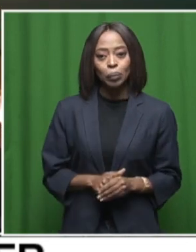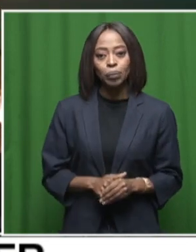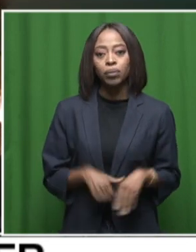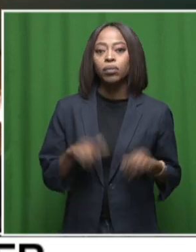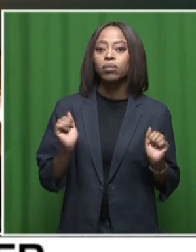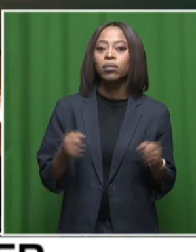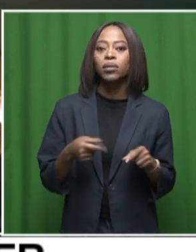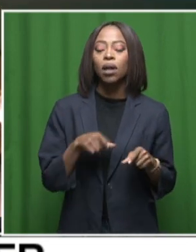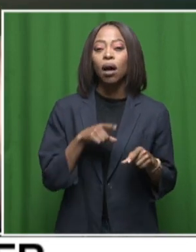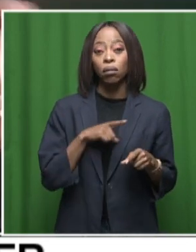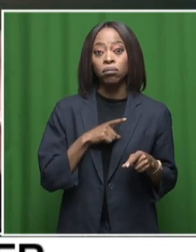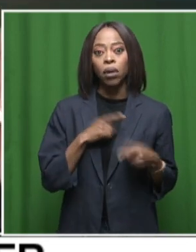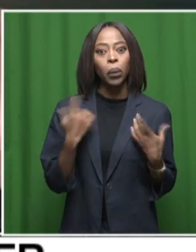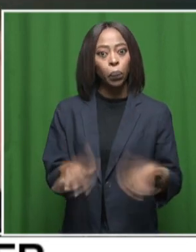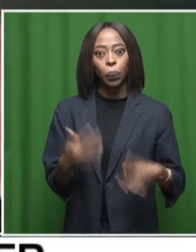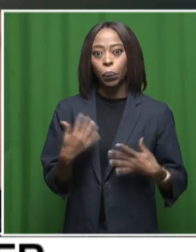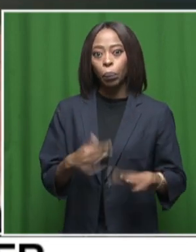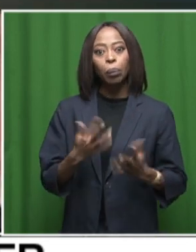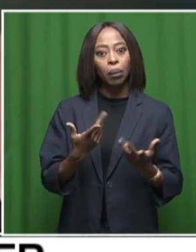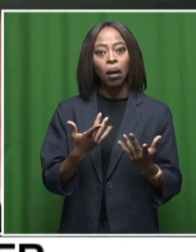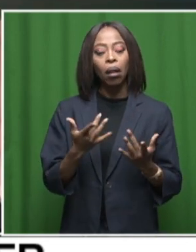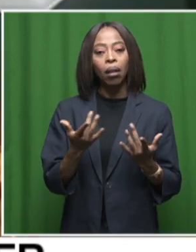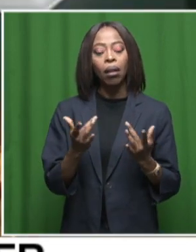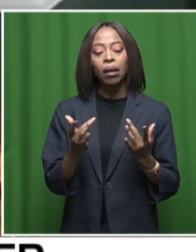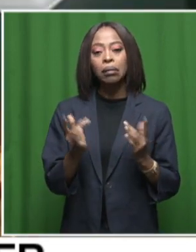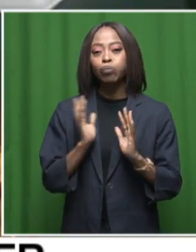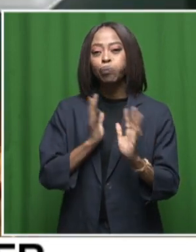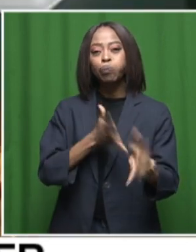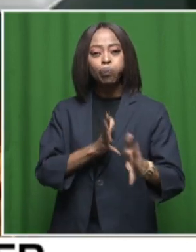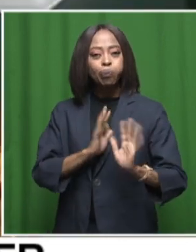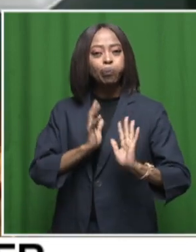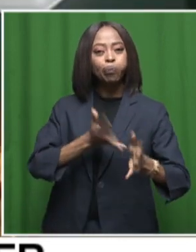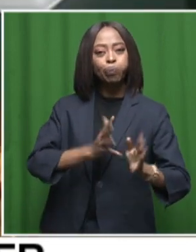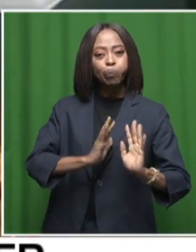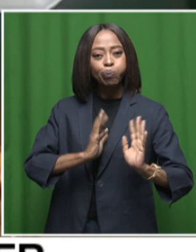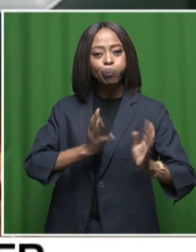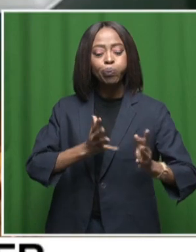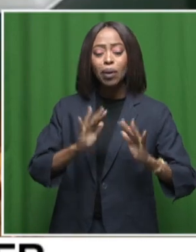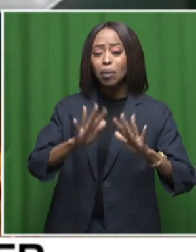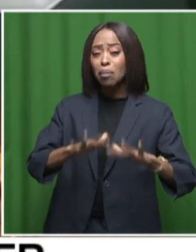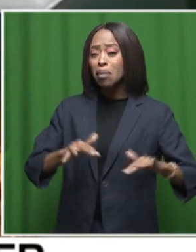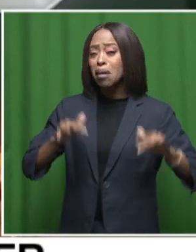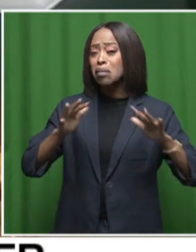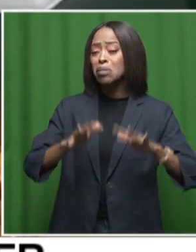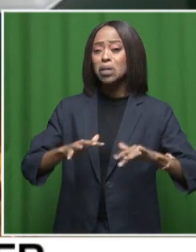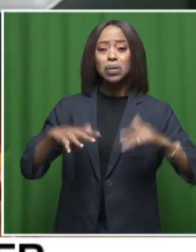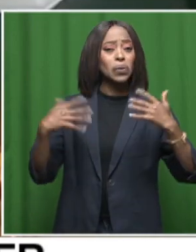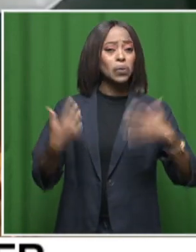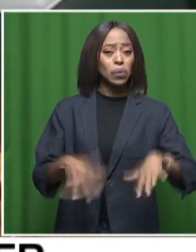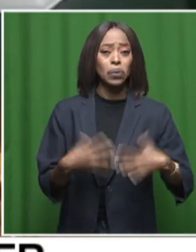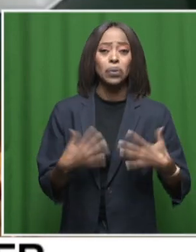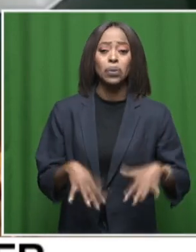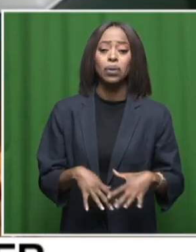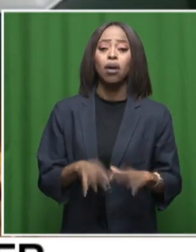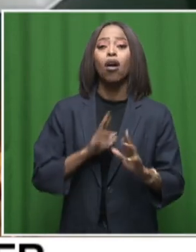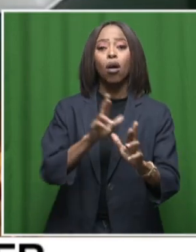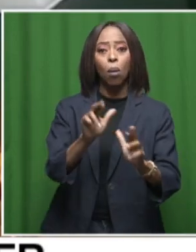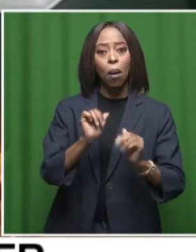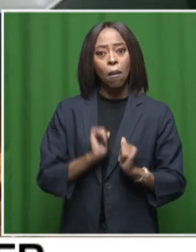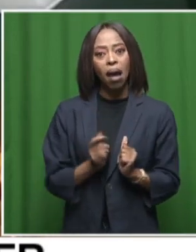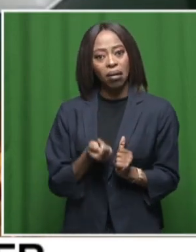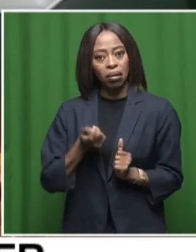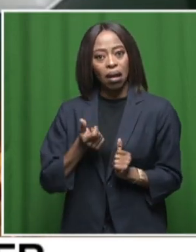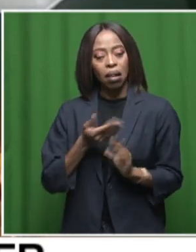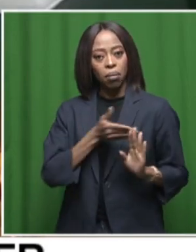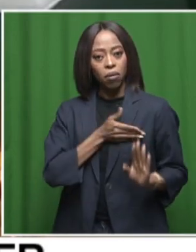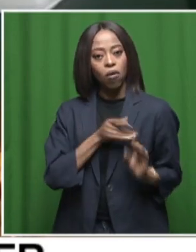actually had lovely, lovely response, like incredible. We're very blessed. We have had a little bit of feedback in the beginning, but we